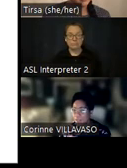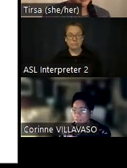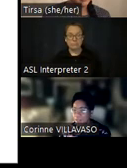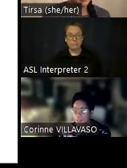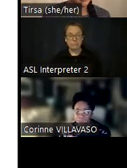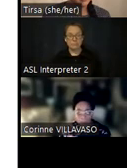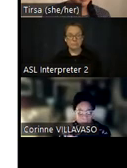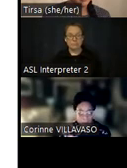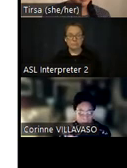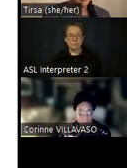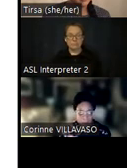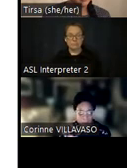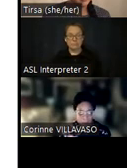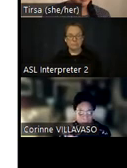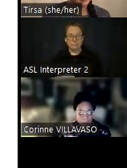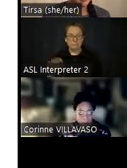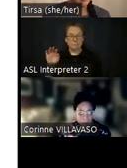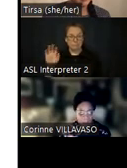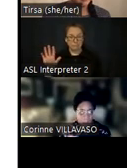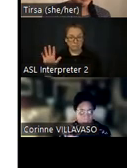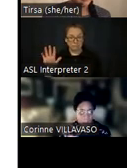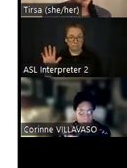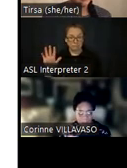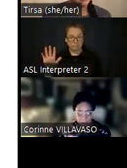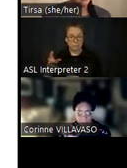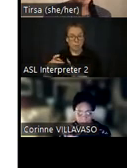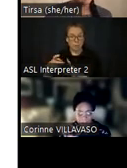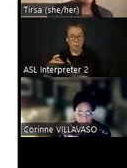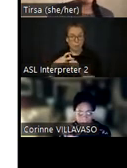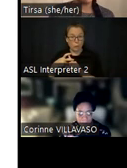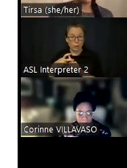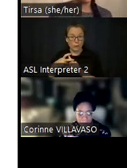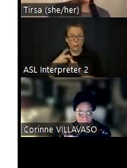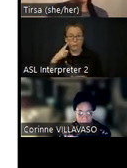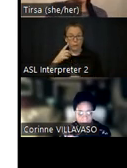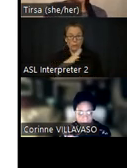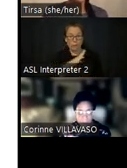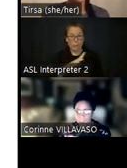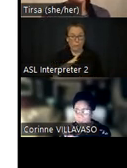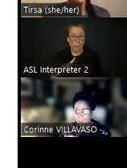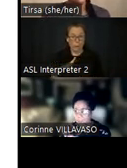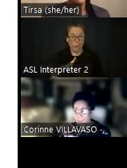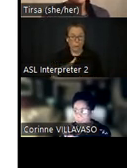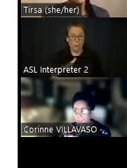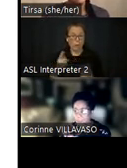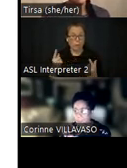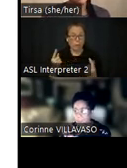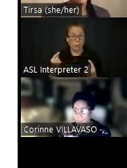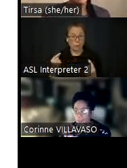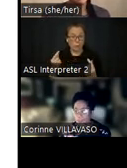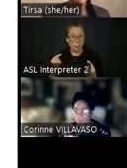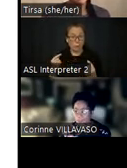Number five, recruitment efforts for the new board should include, but not be limited